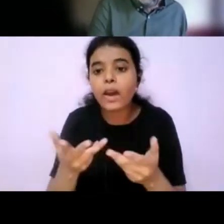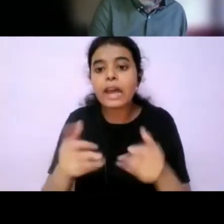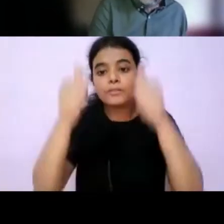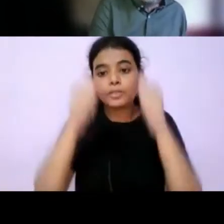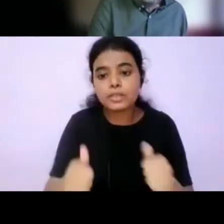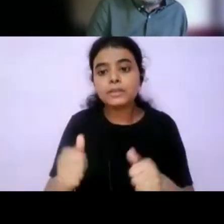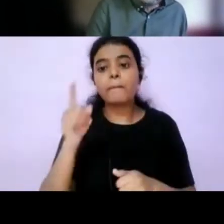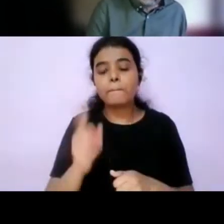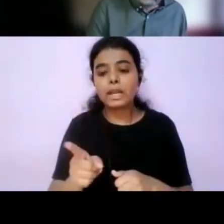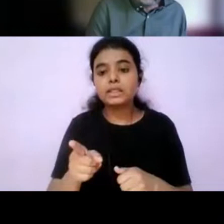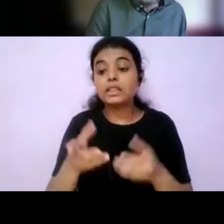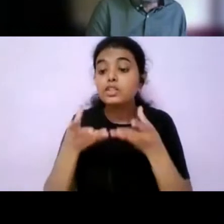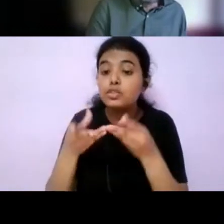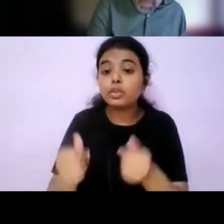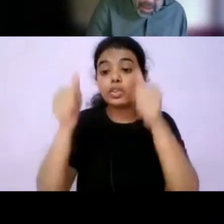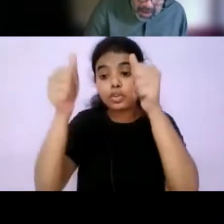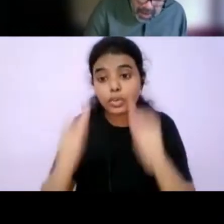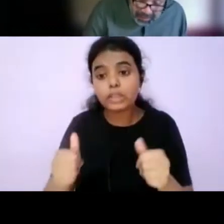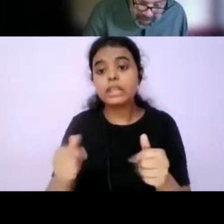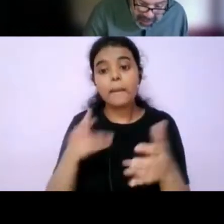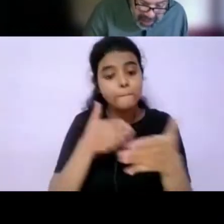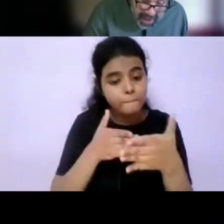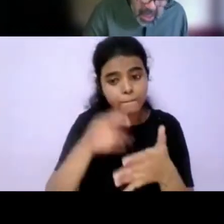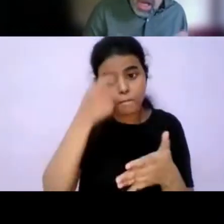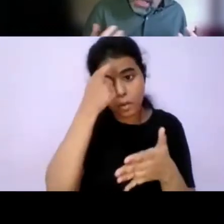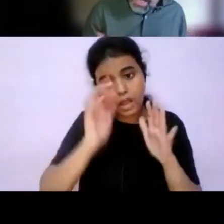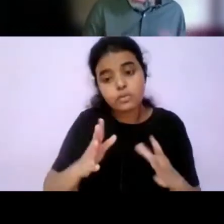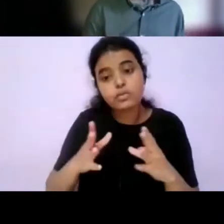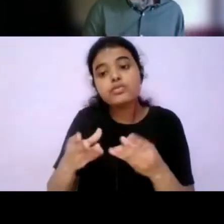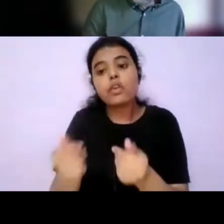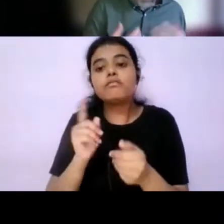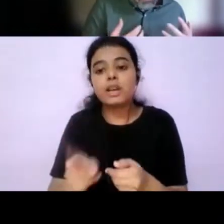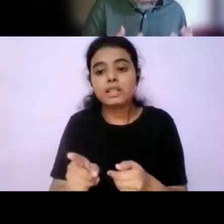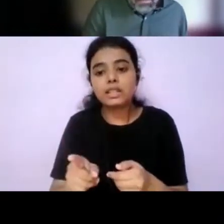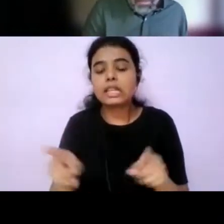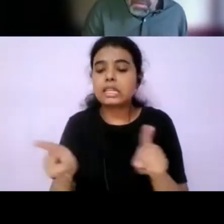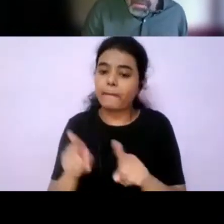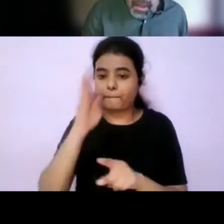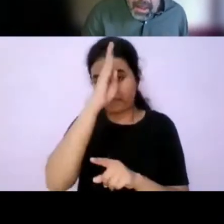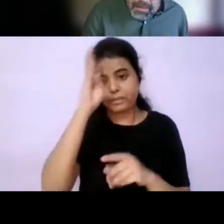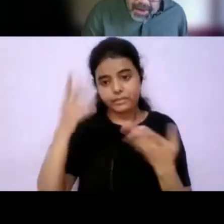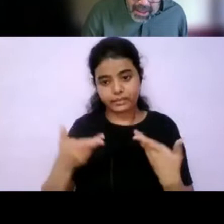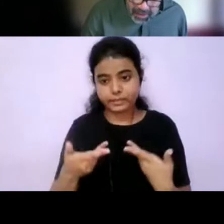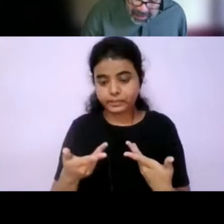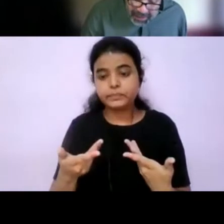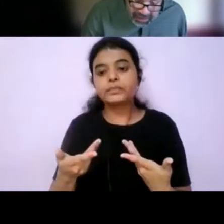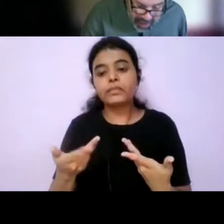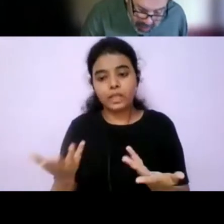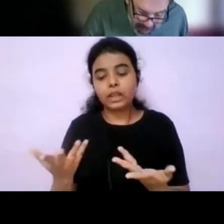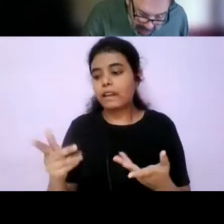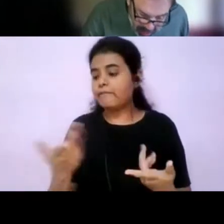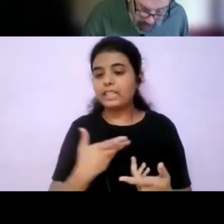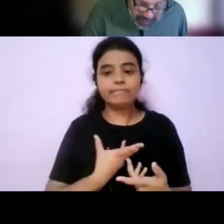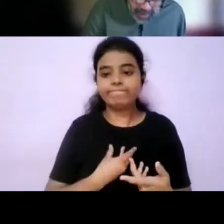to create solutions to the problems that we are uncovering. As academics, and I admit that I'm very guilty of this,